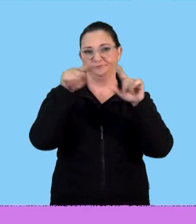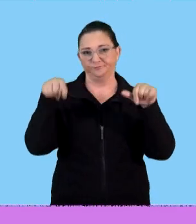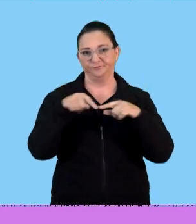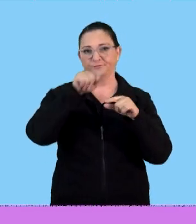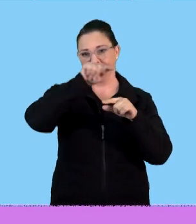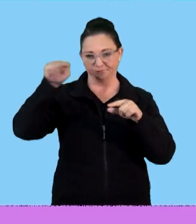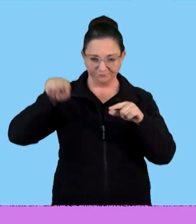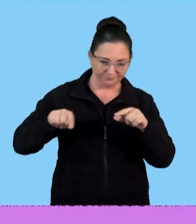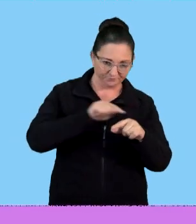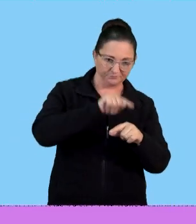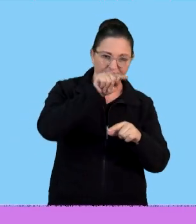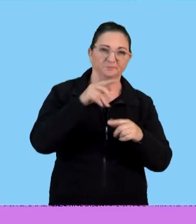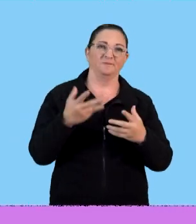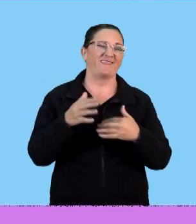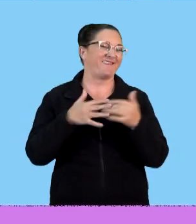boundary